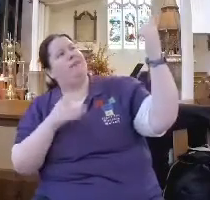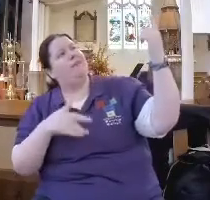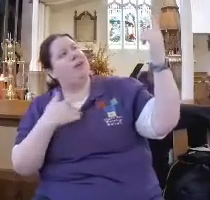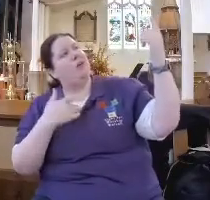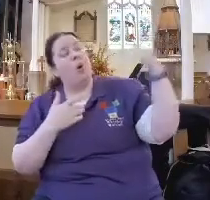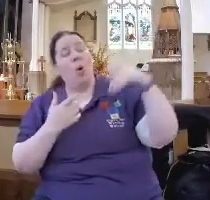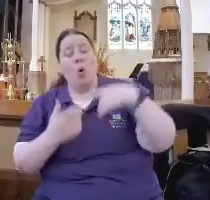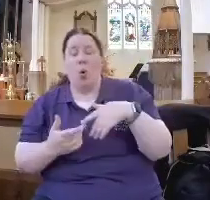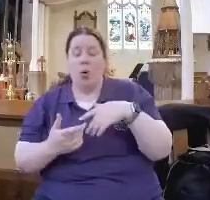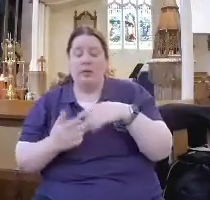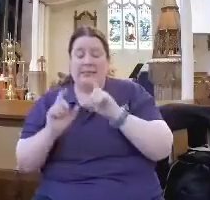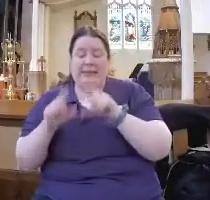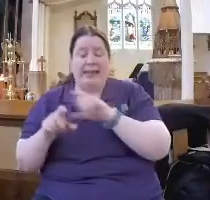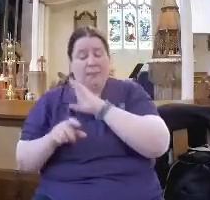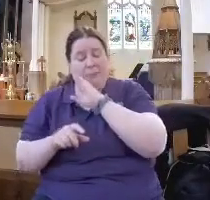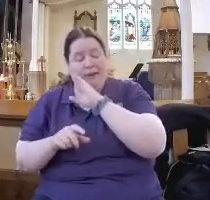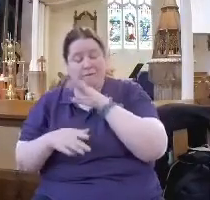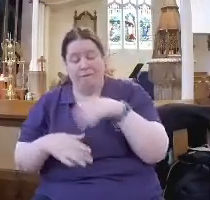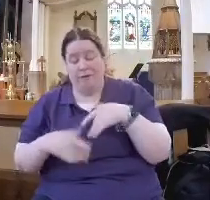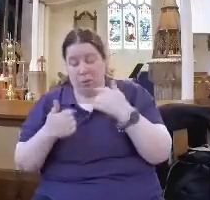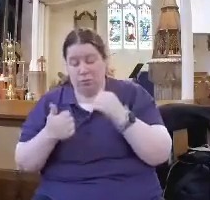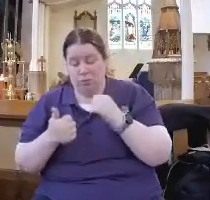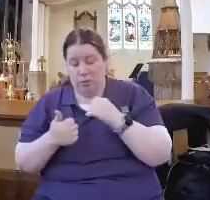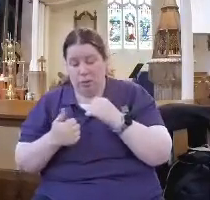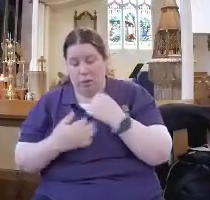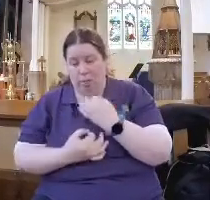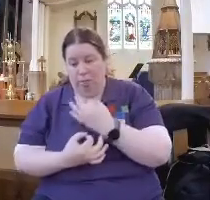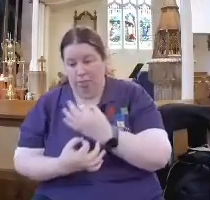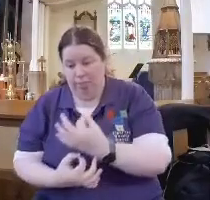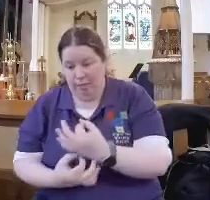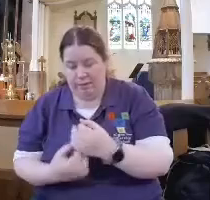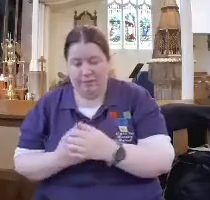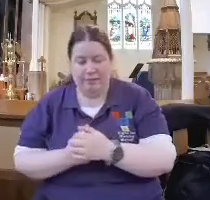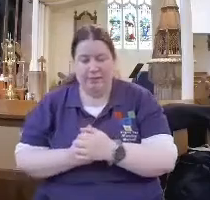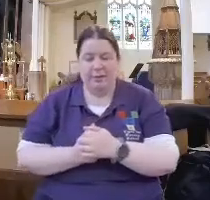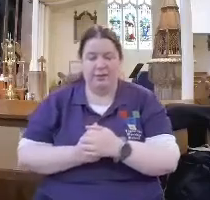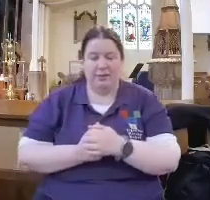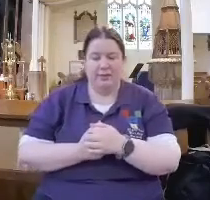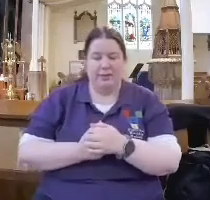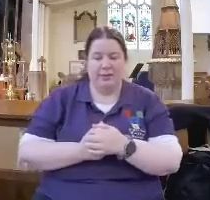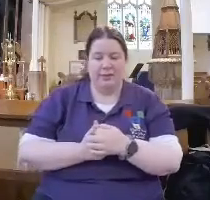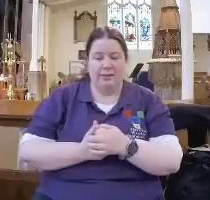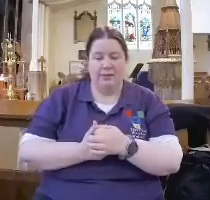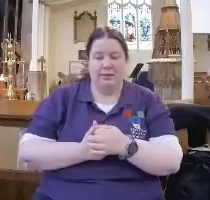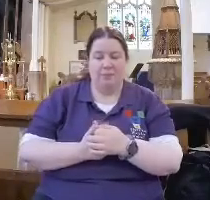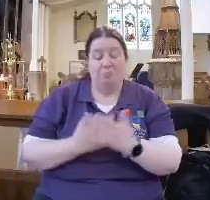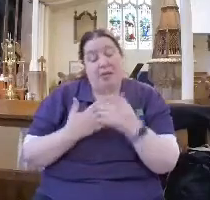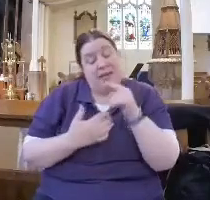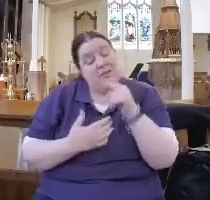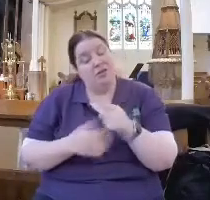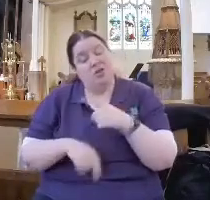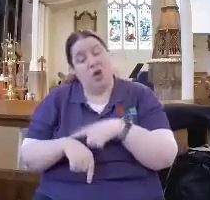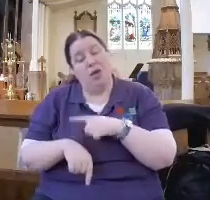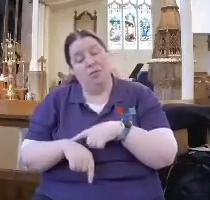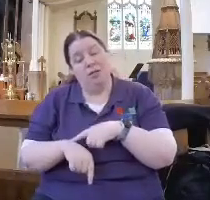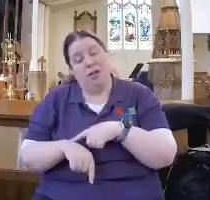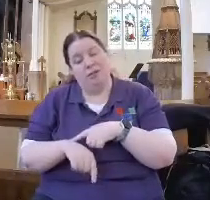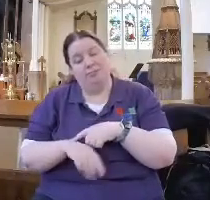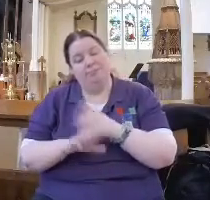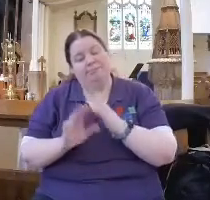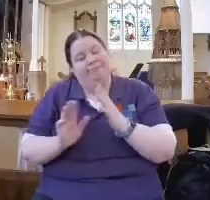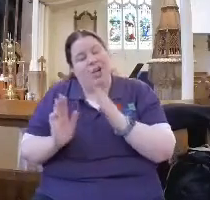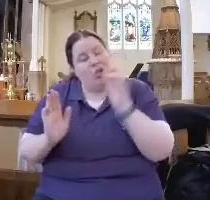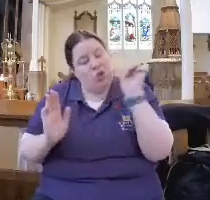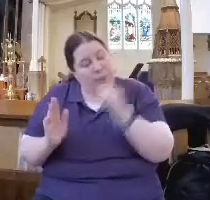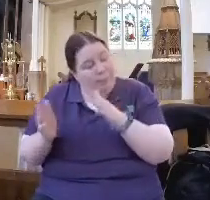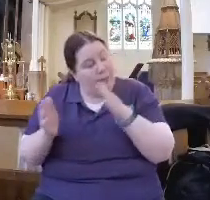attractive, isn't that precisely the time when we should be turning to God? Isn't that the time